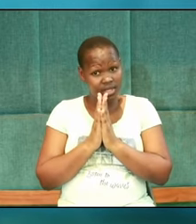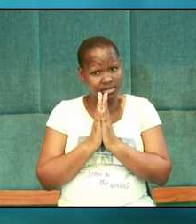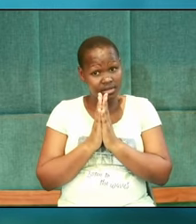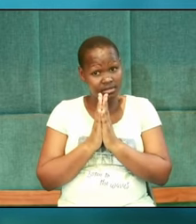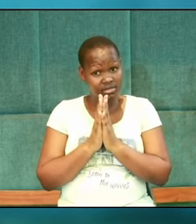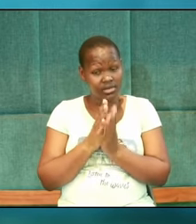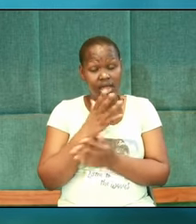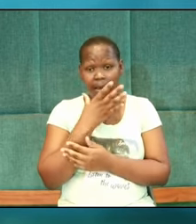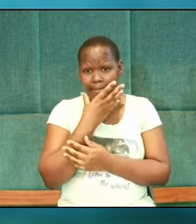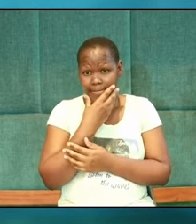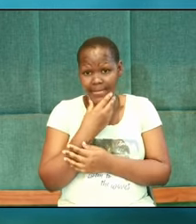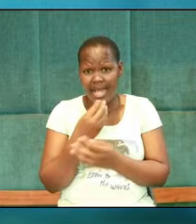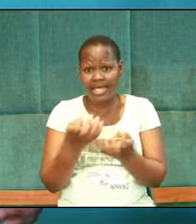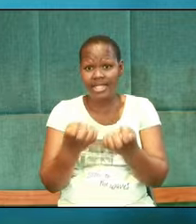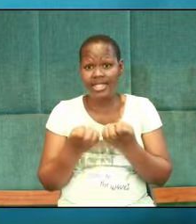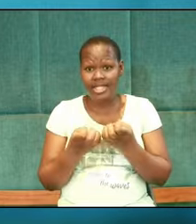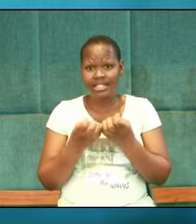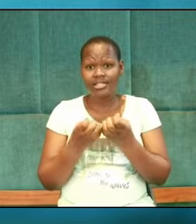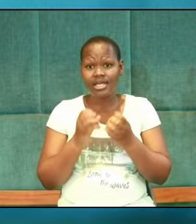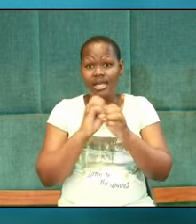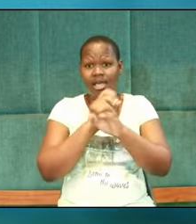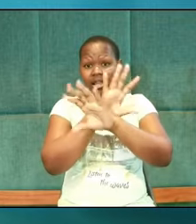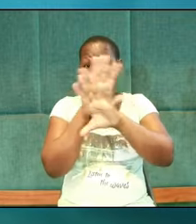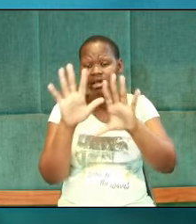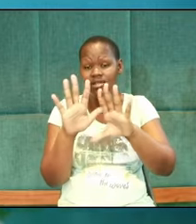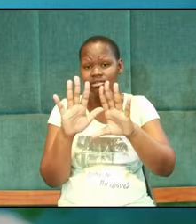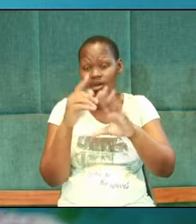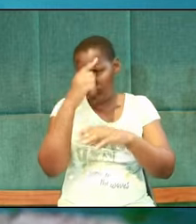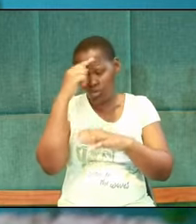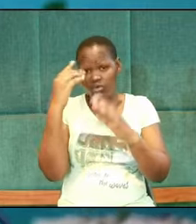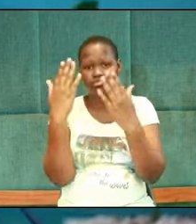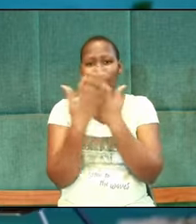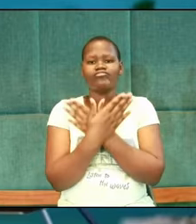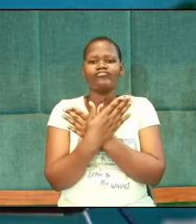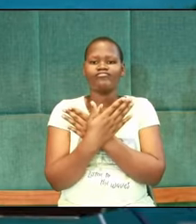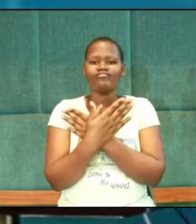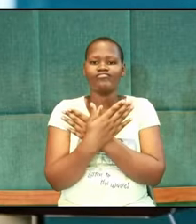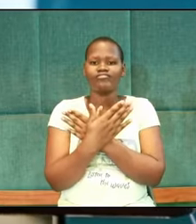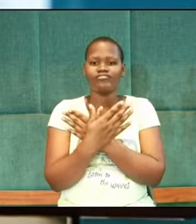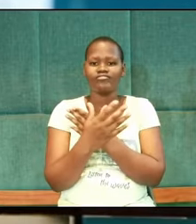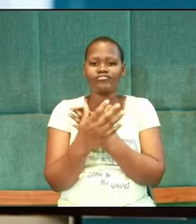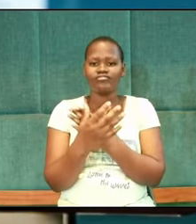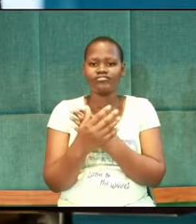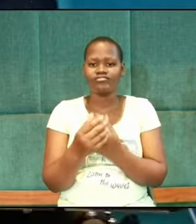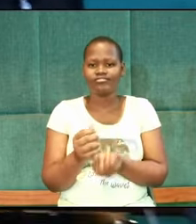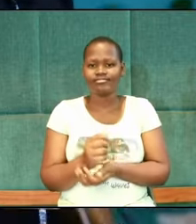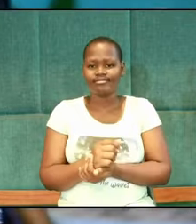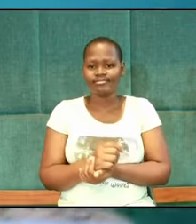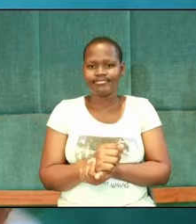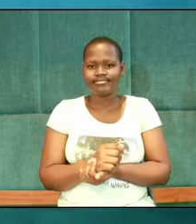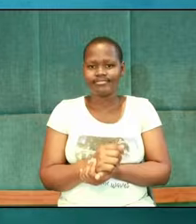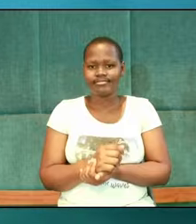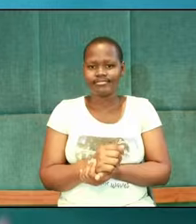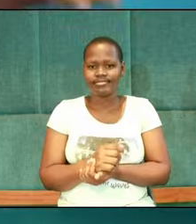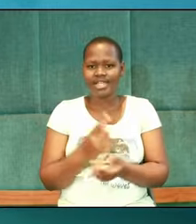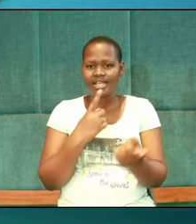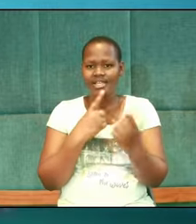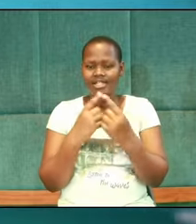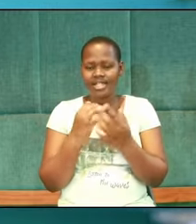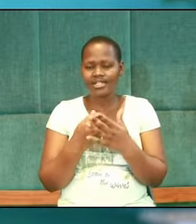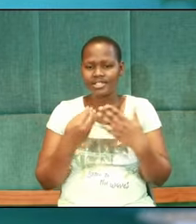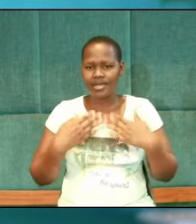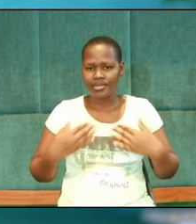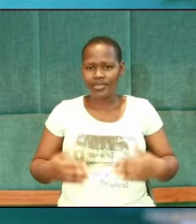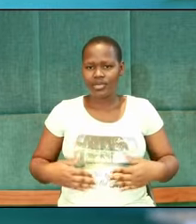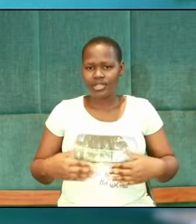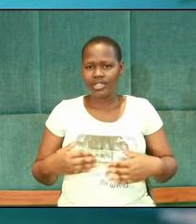needs enlightenment. He's in darkness. Tell somebody, throw light in the room. Oh, you don't get it. I'm saying, tell somebody, throw light